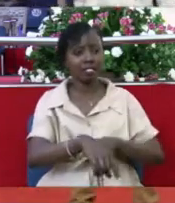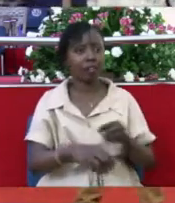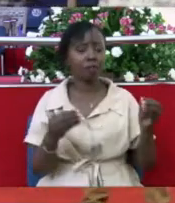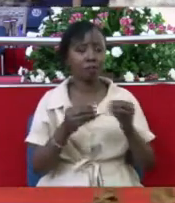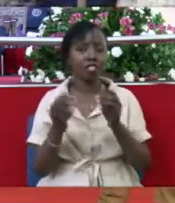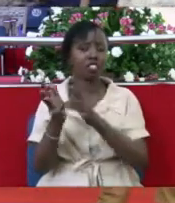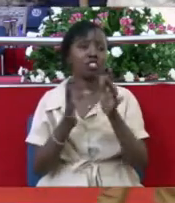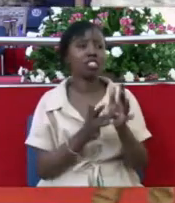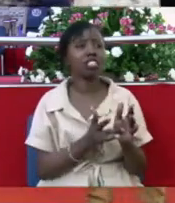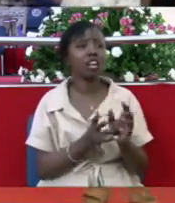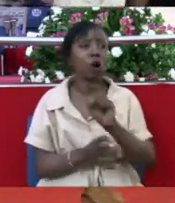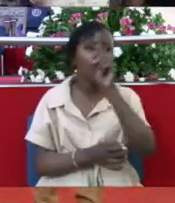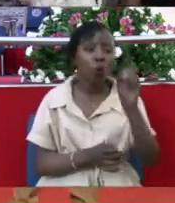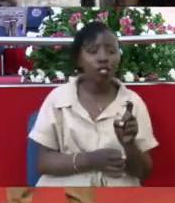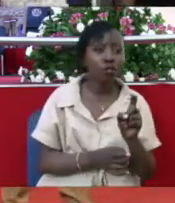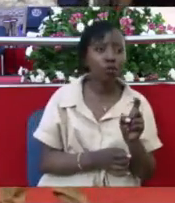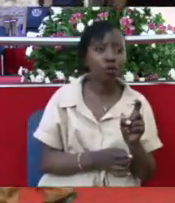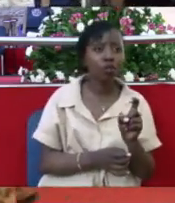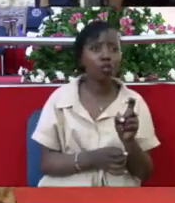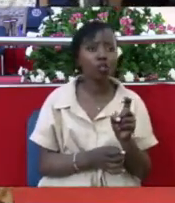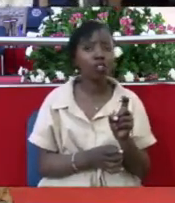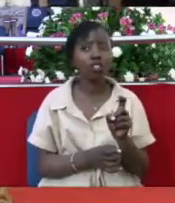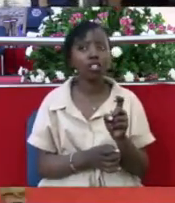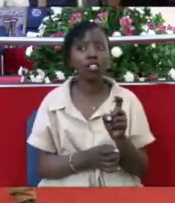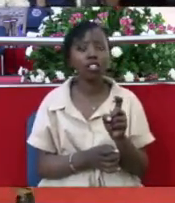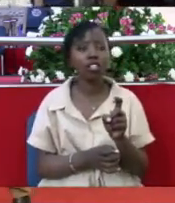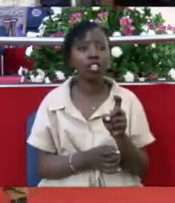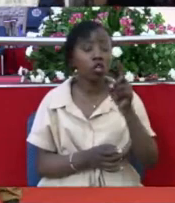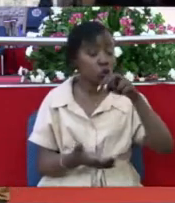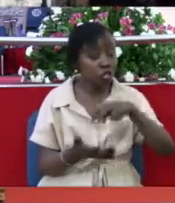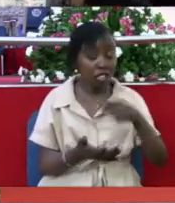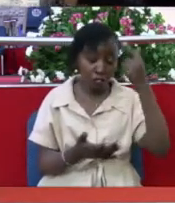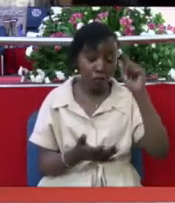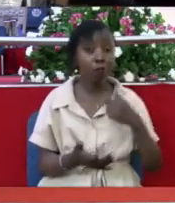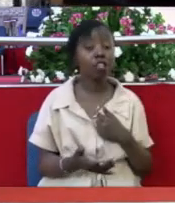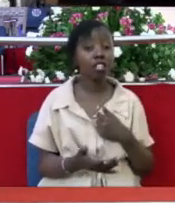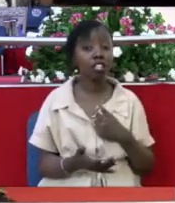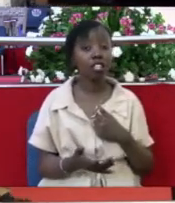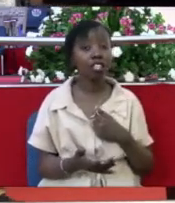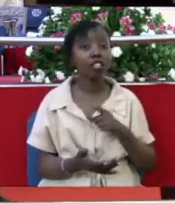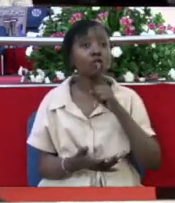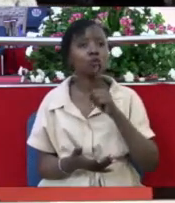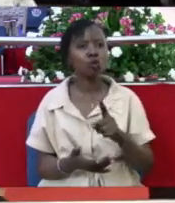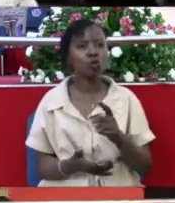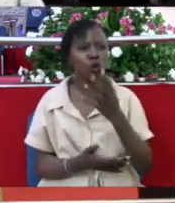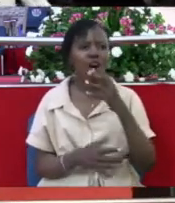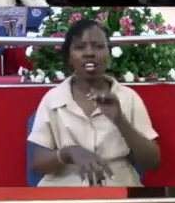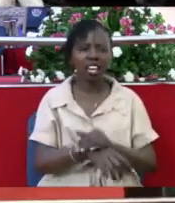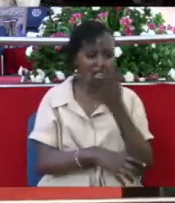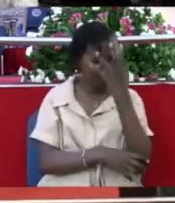the question will be, did you stand up for me? There is no shame in giving our lives to God.